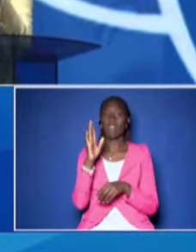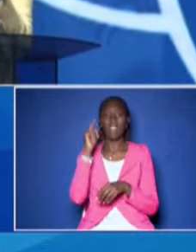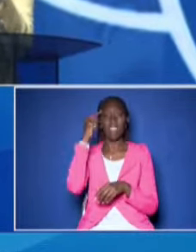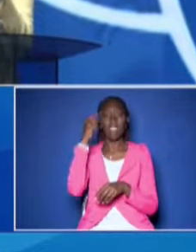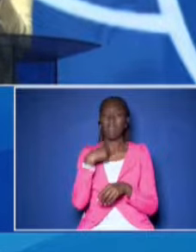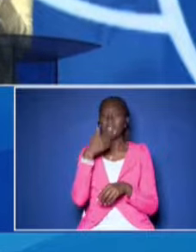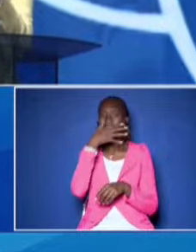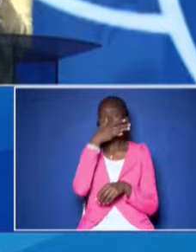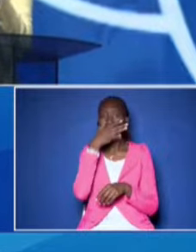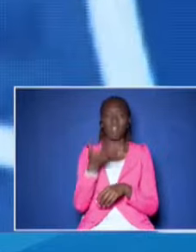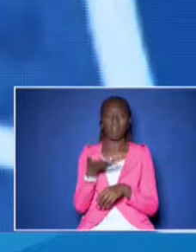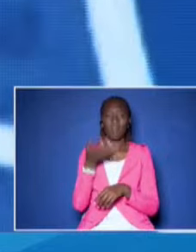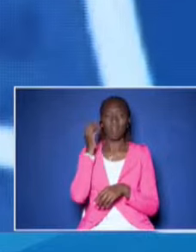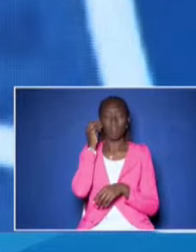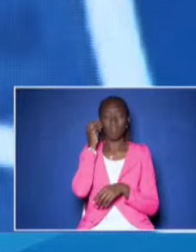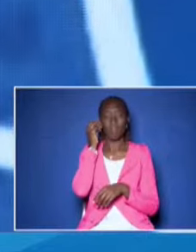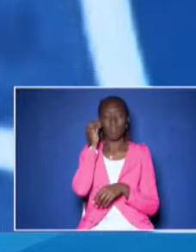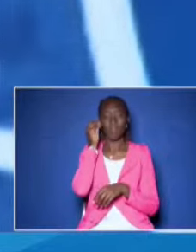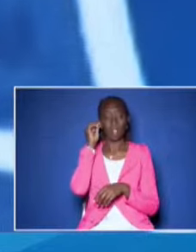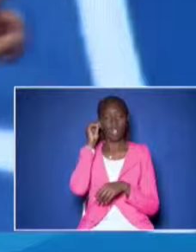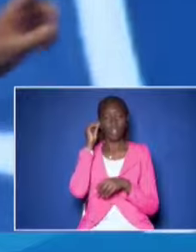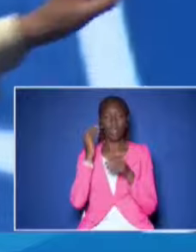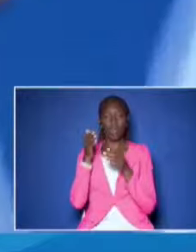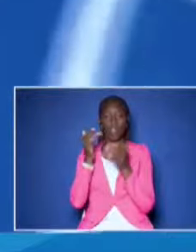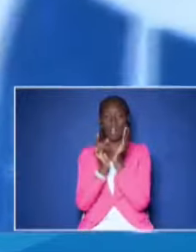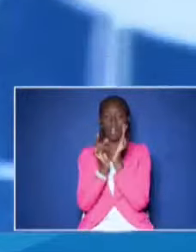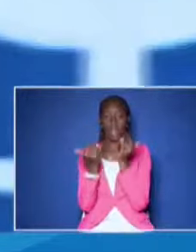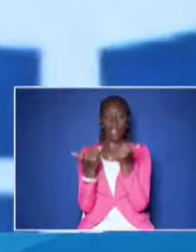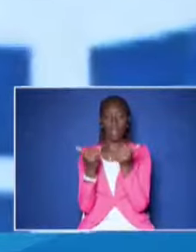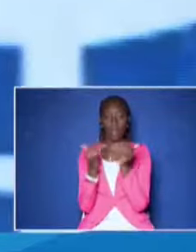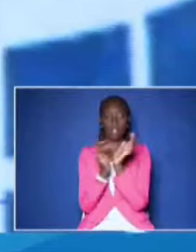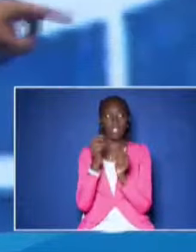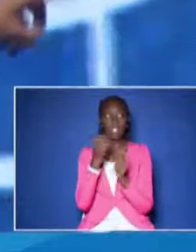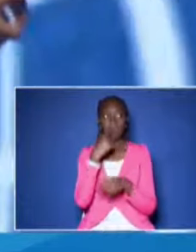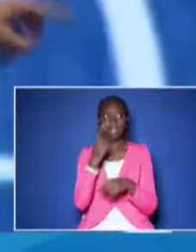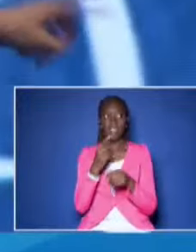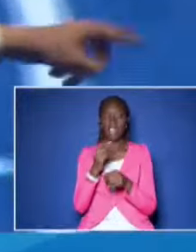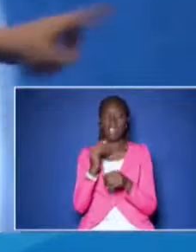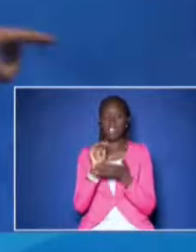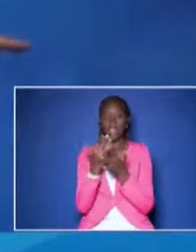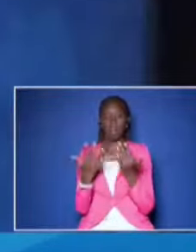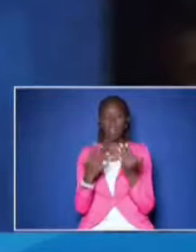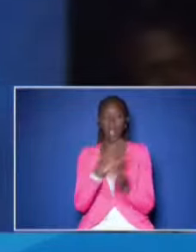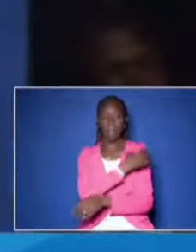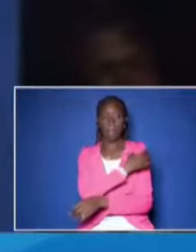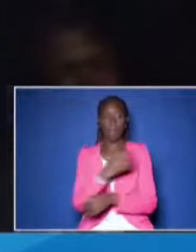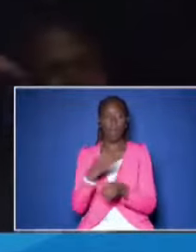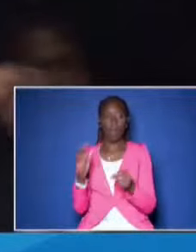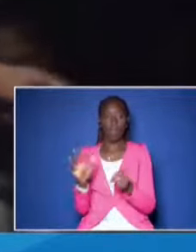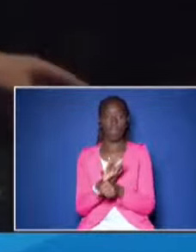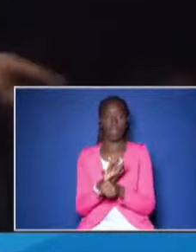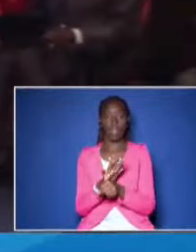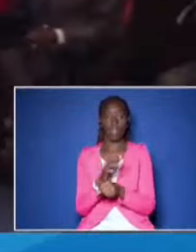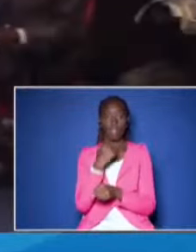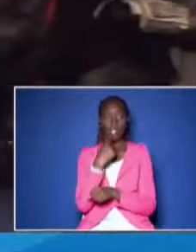was doing and he was he was saying something powerful he said he said he called it the word of